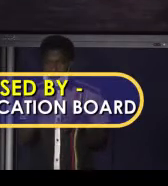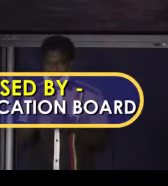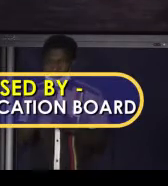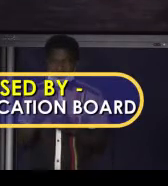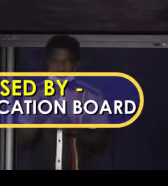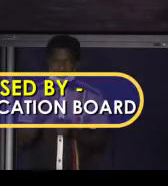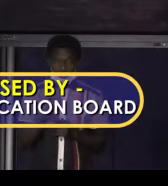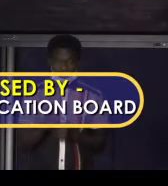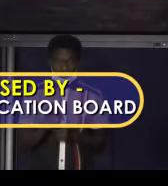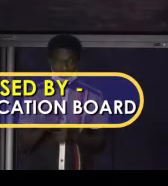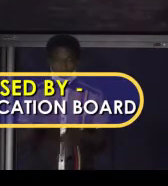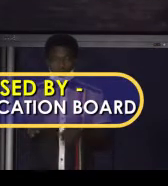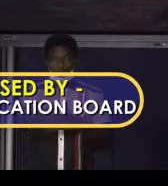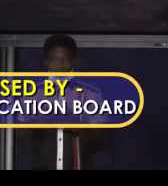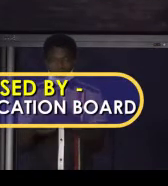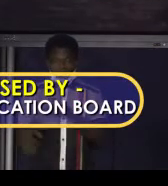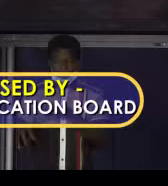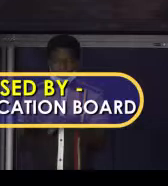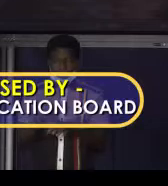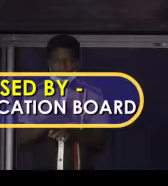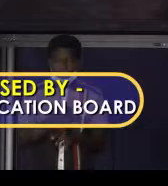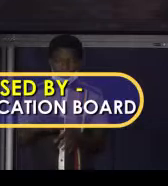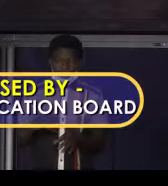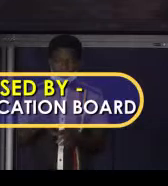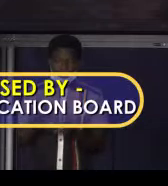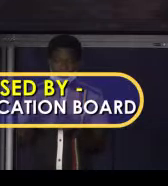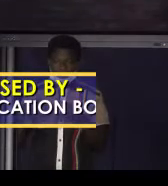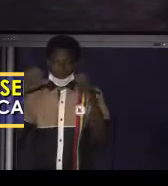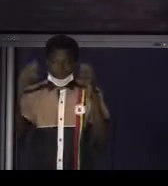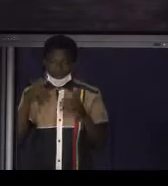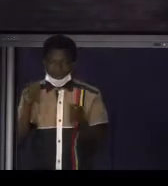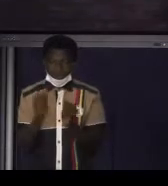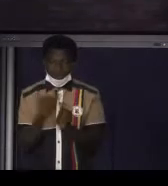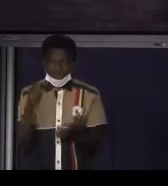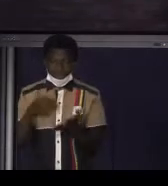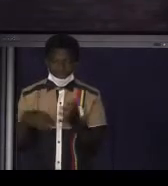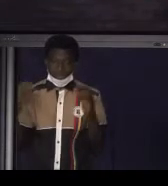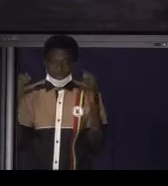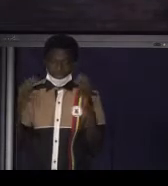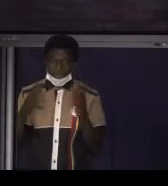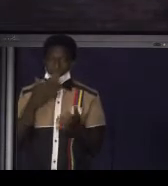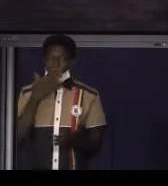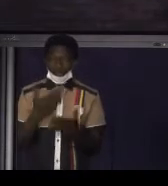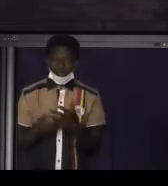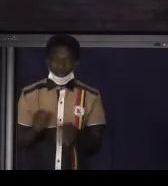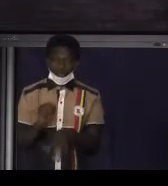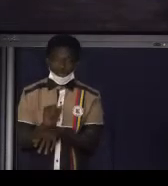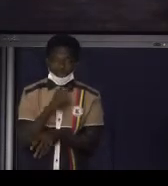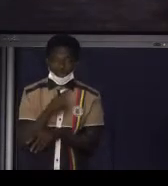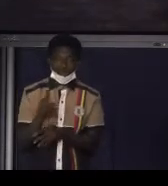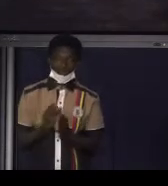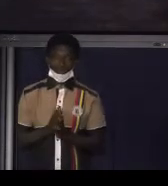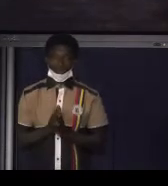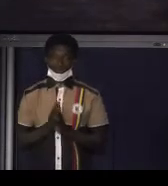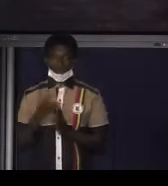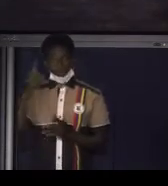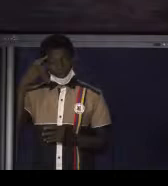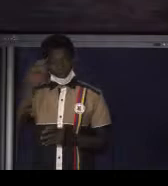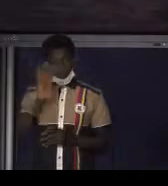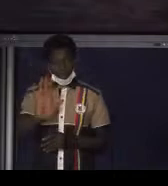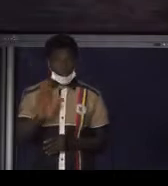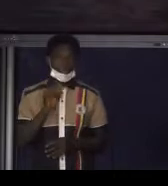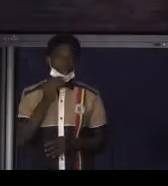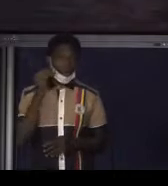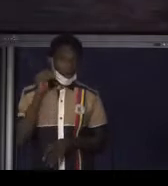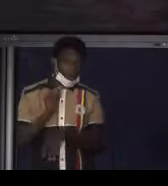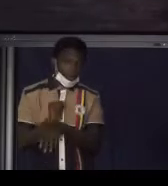too. So well done. And I want to celebrate you with this chair. Good job, you.